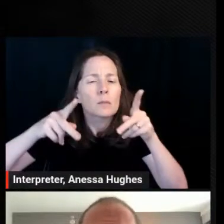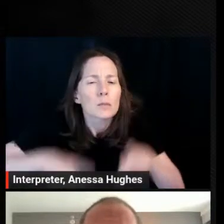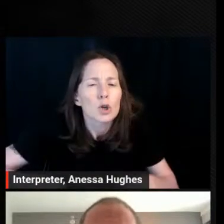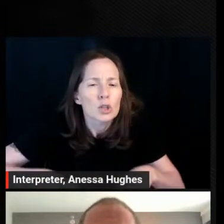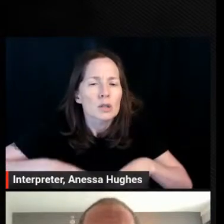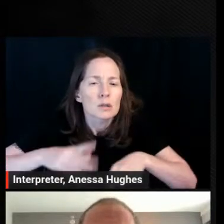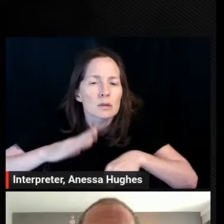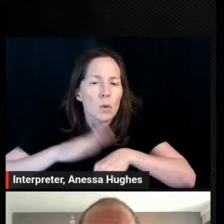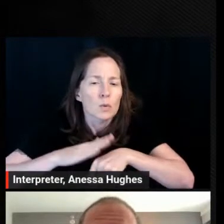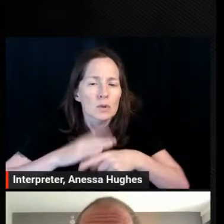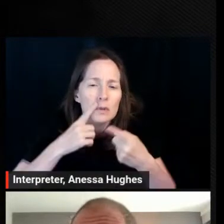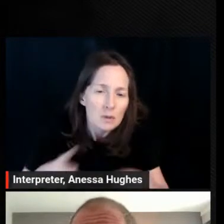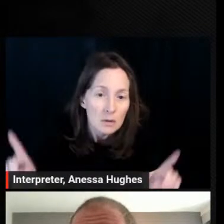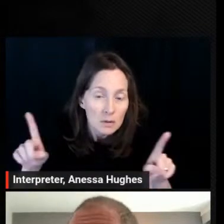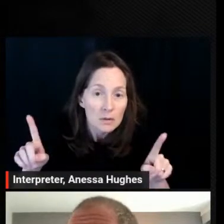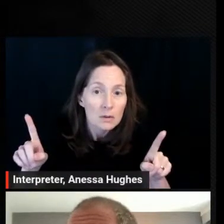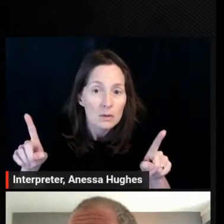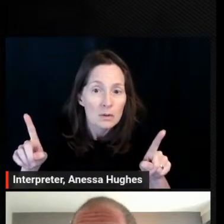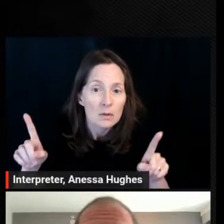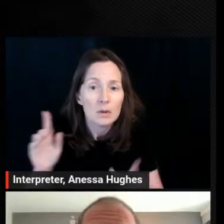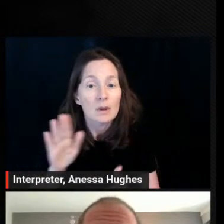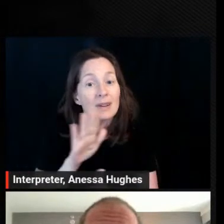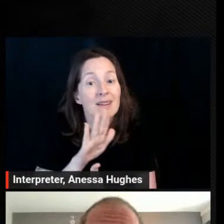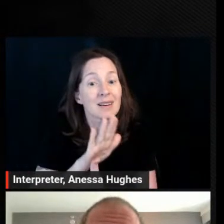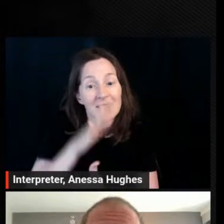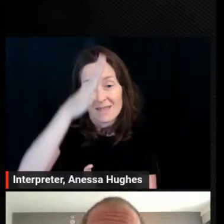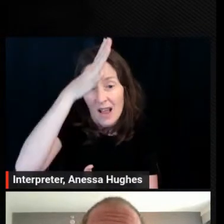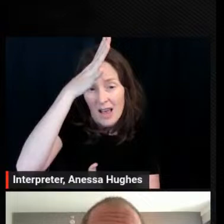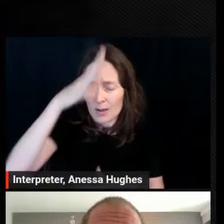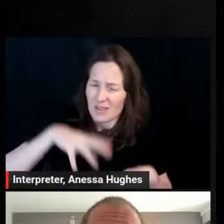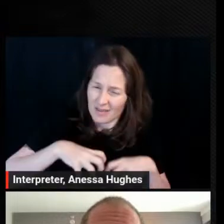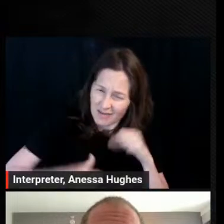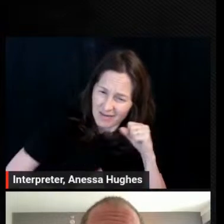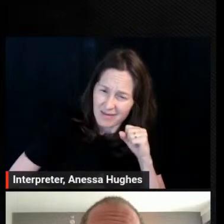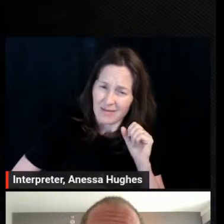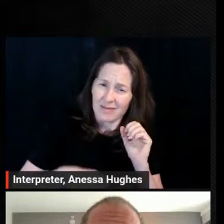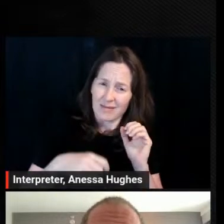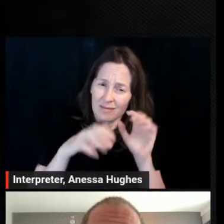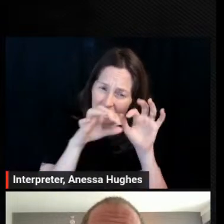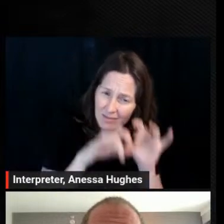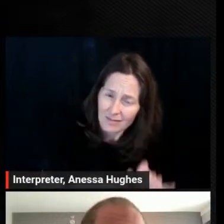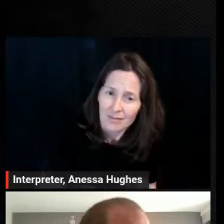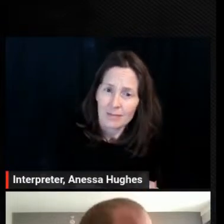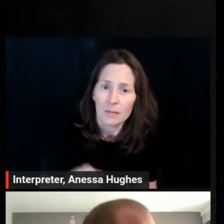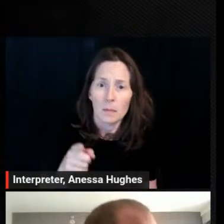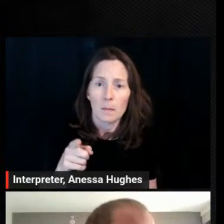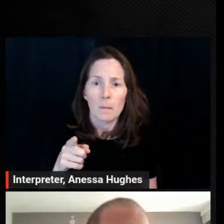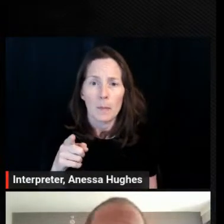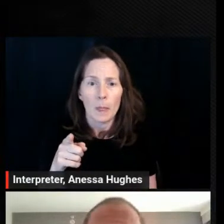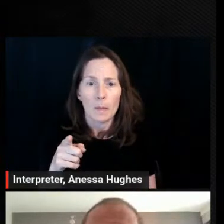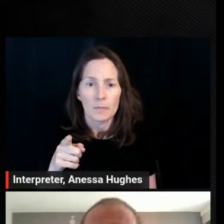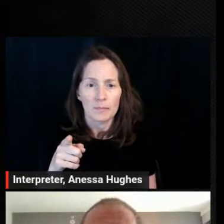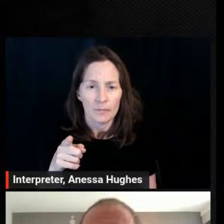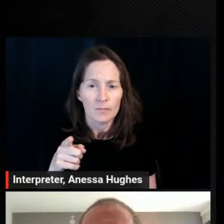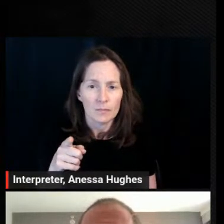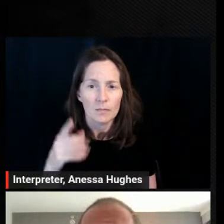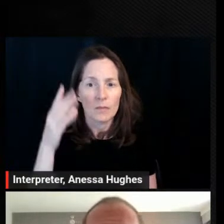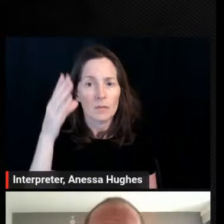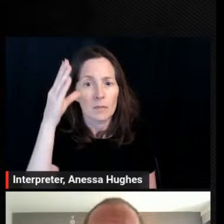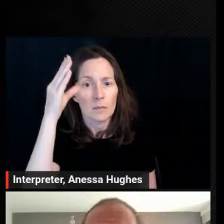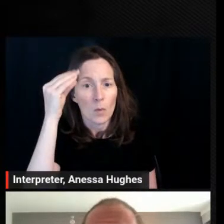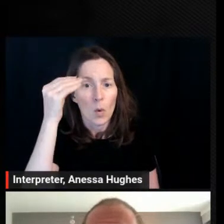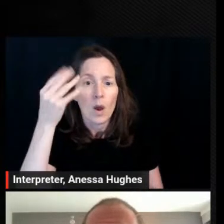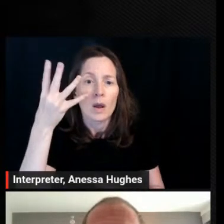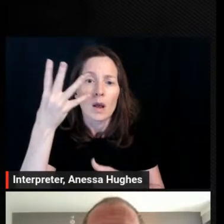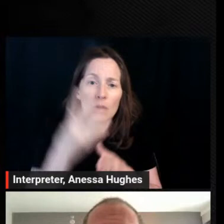grieving father. It's short, so I'm going to read it to you. It says, "Boy lost. The subscriber's son,